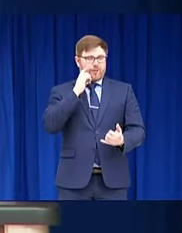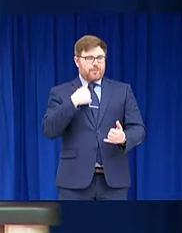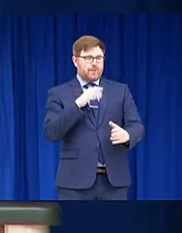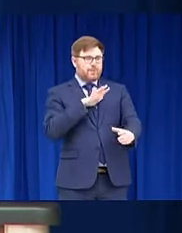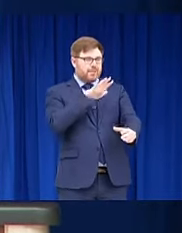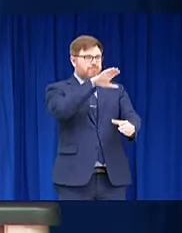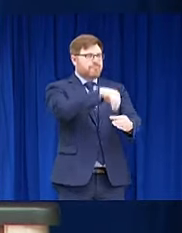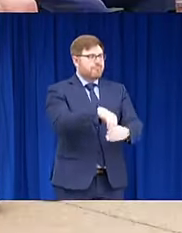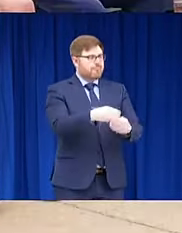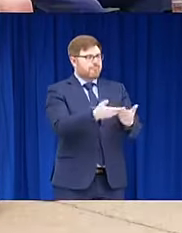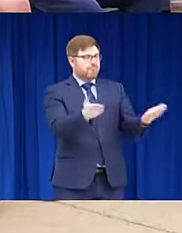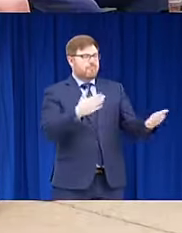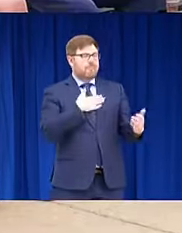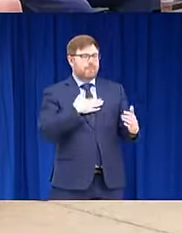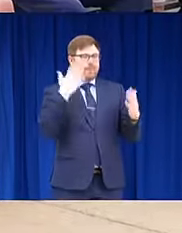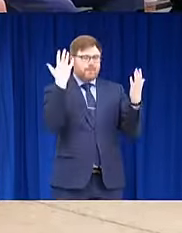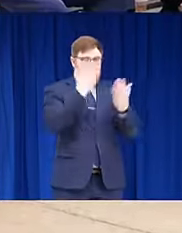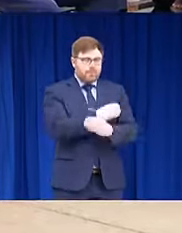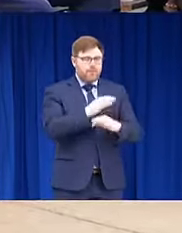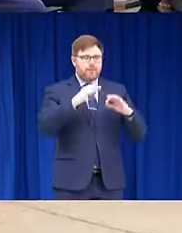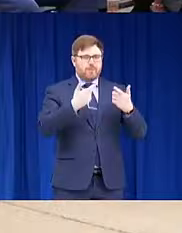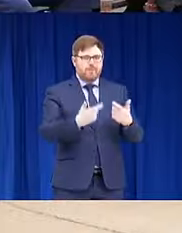family.